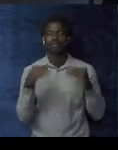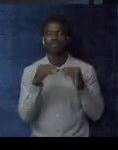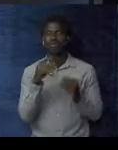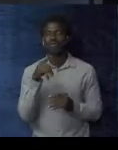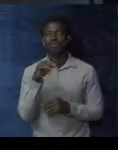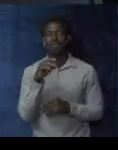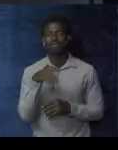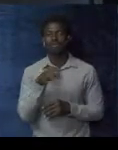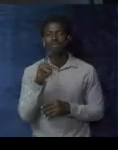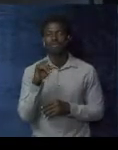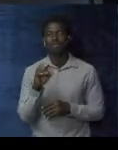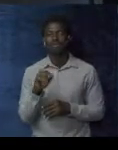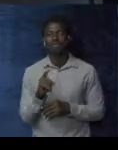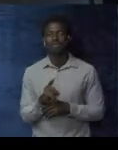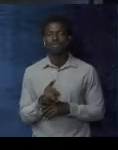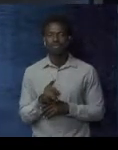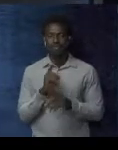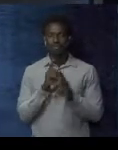an equilateral trapezoid?